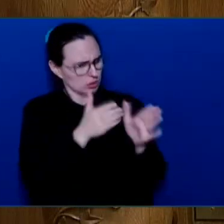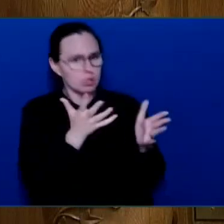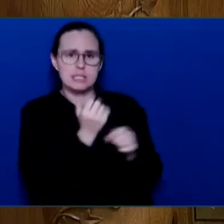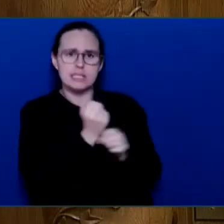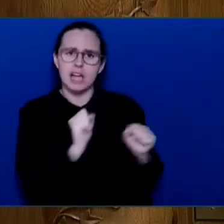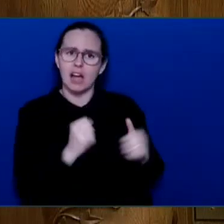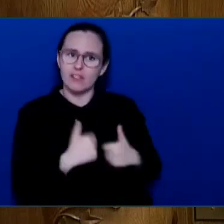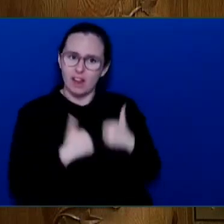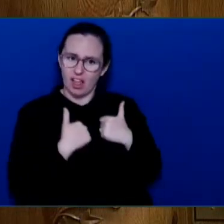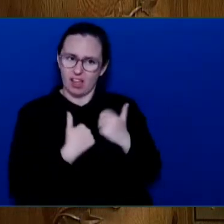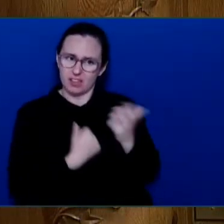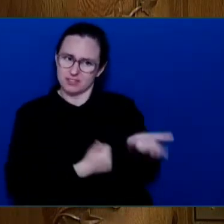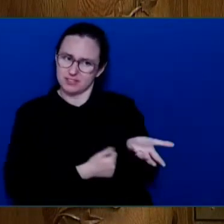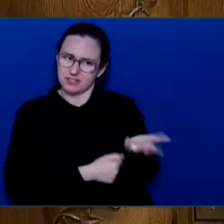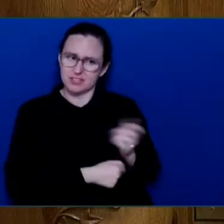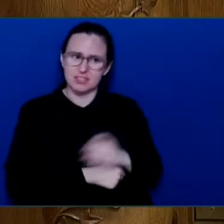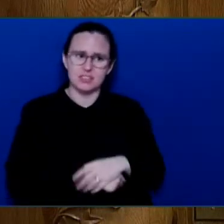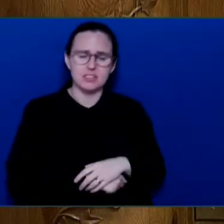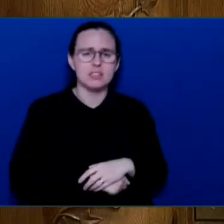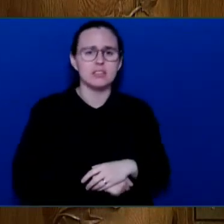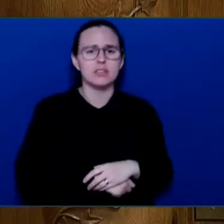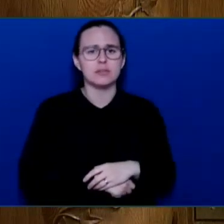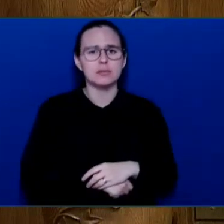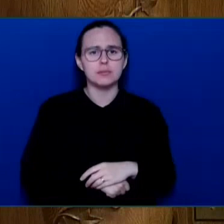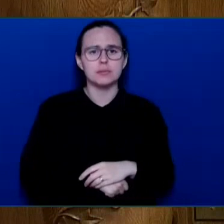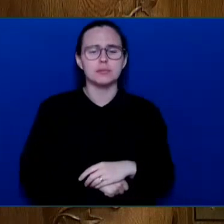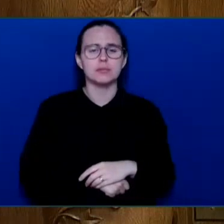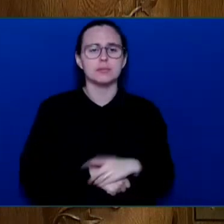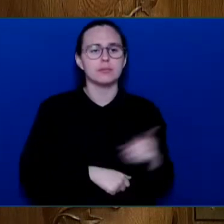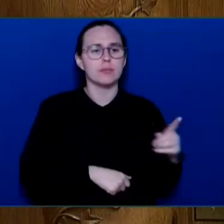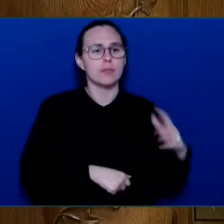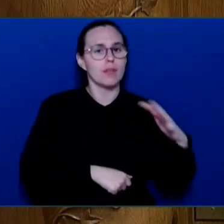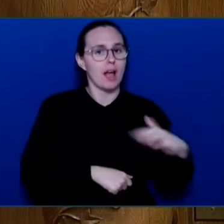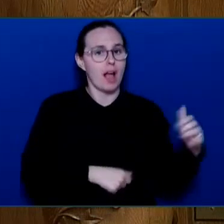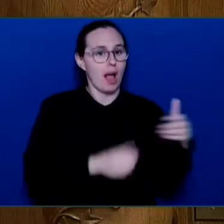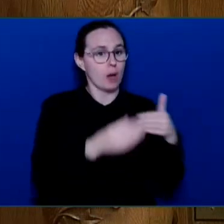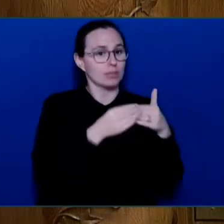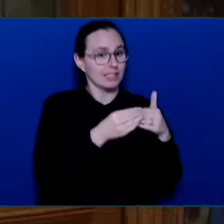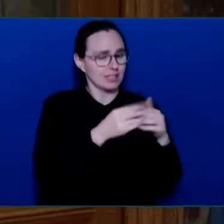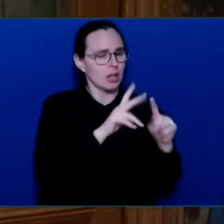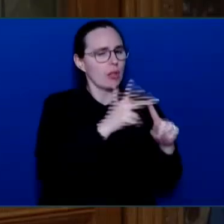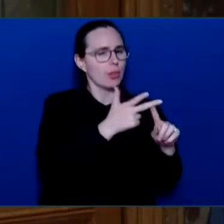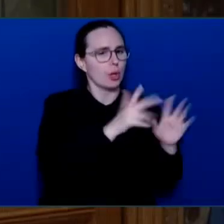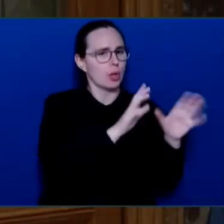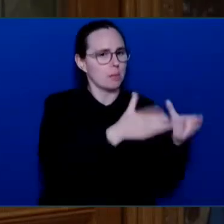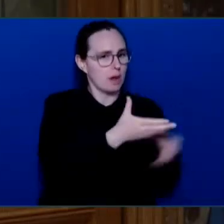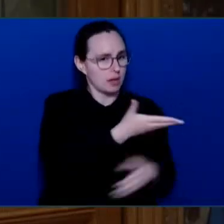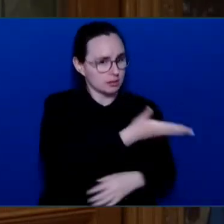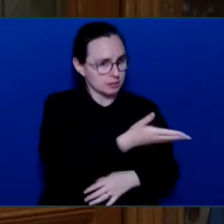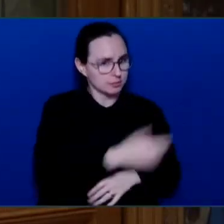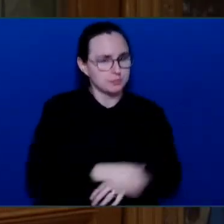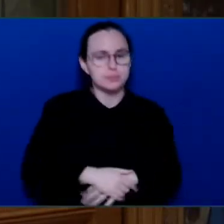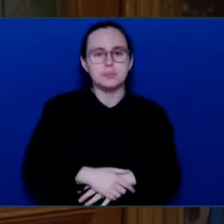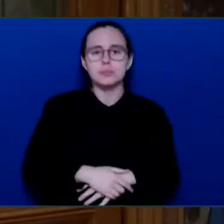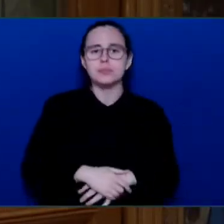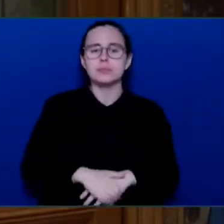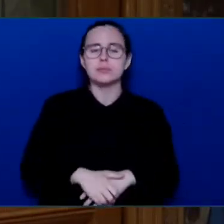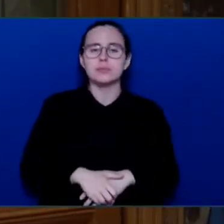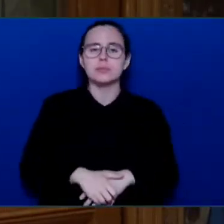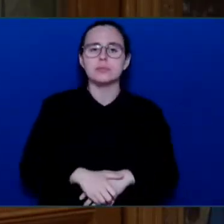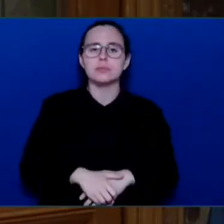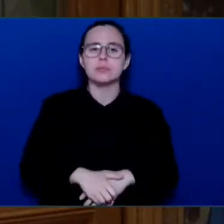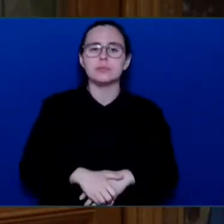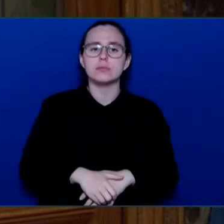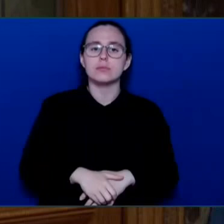House Leader of the Third Party. Mr. Speaker, as a result of a BC Supreme Court decision, the Ministry of Children